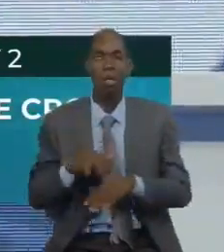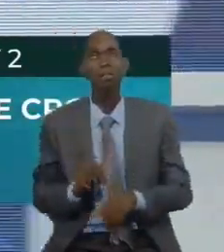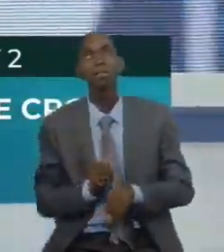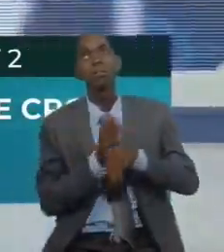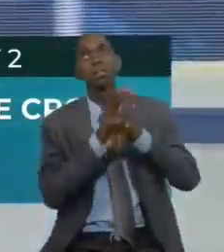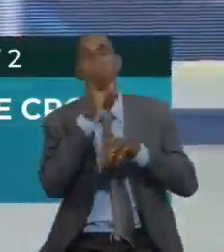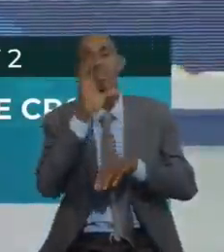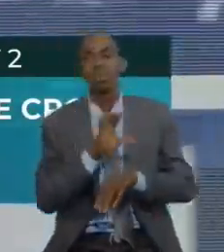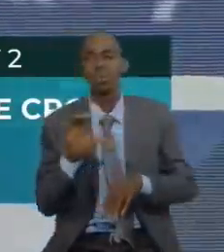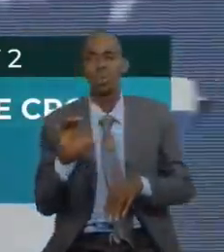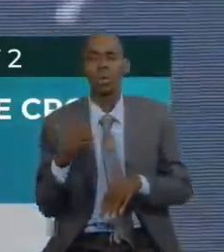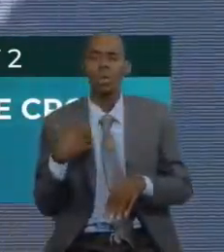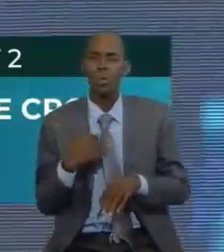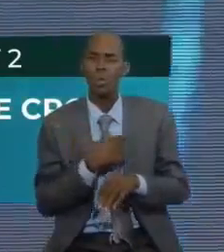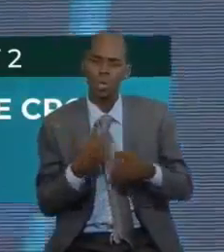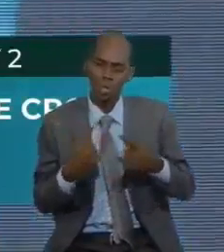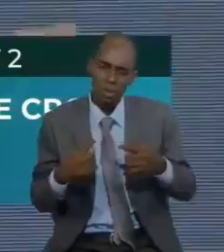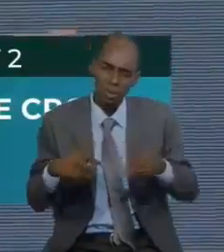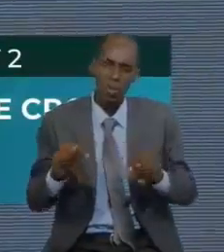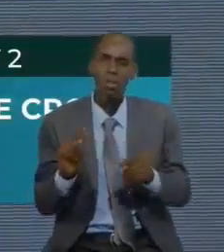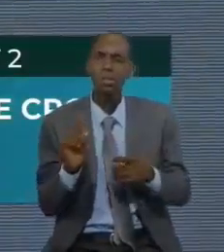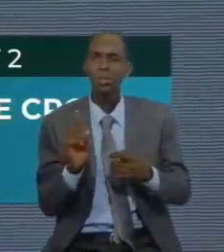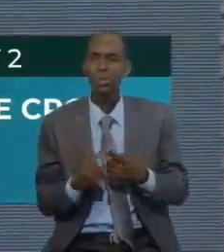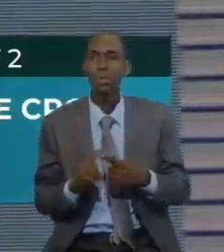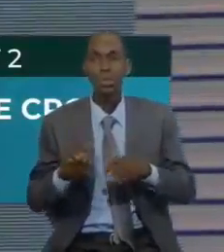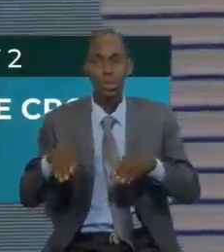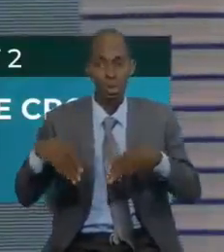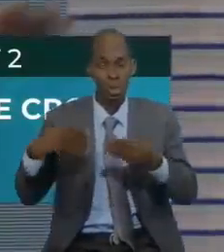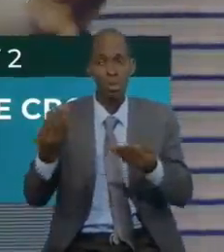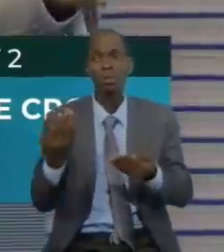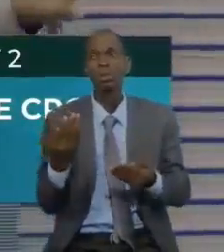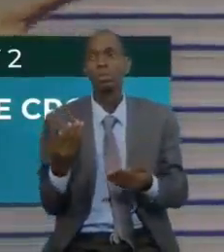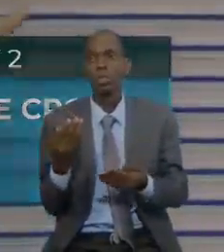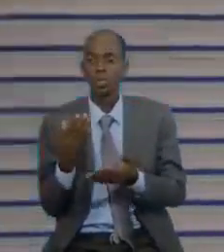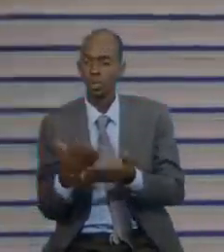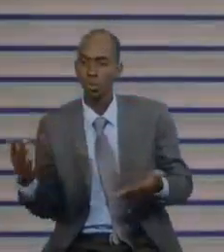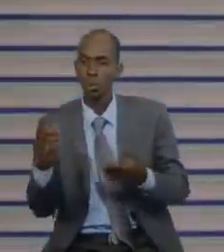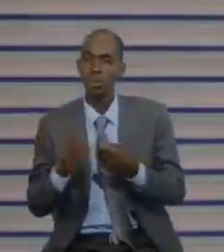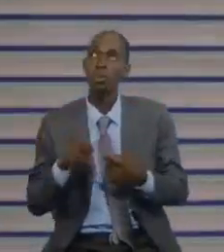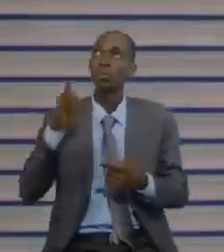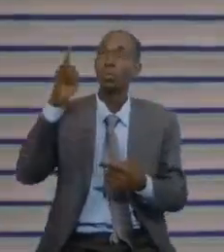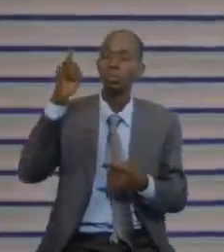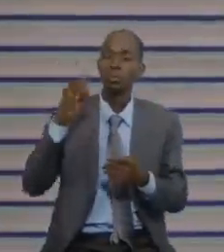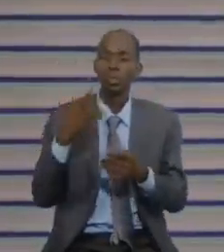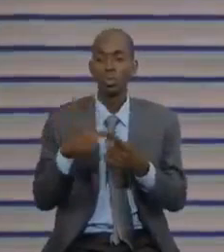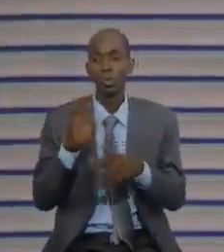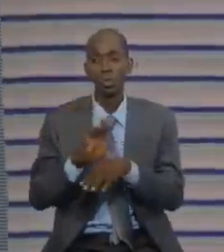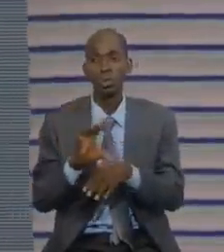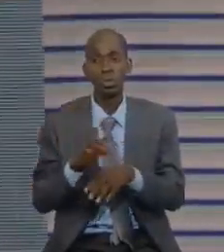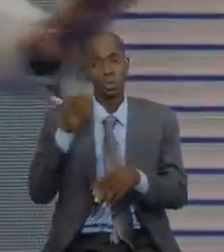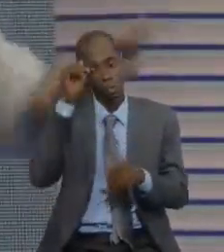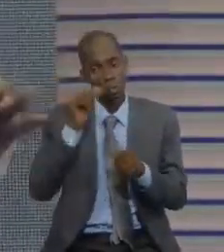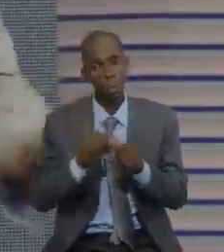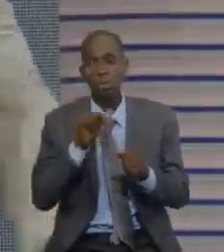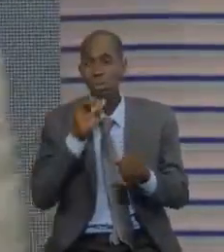We try to give some money. Of course, you know, we're not giving the money to God. We're giving the money to run the administration